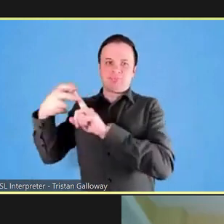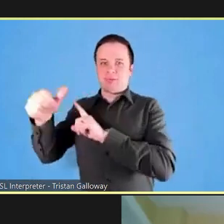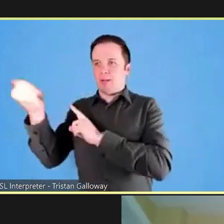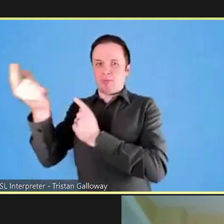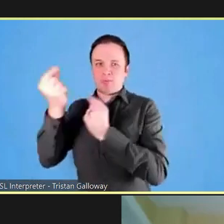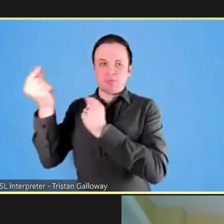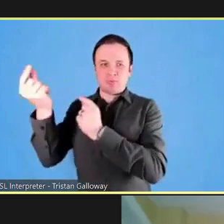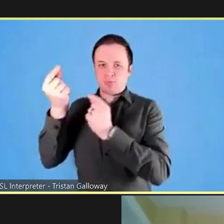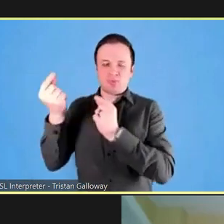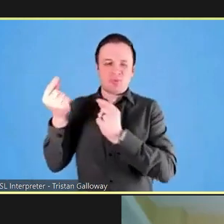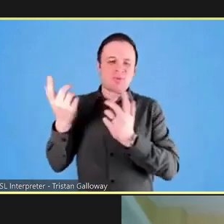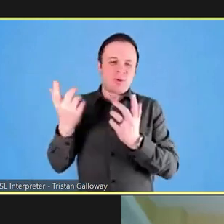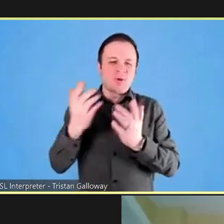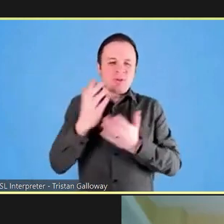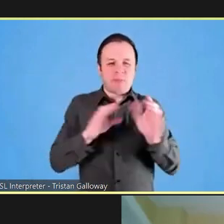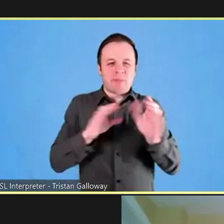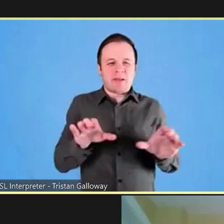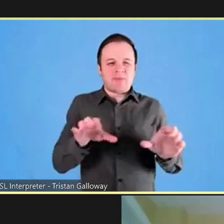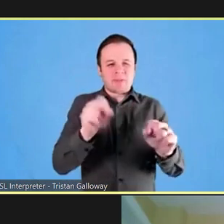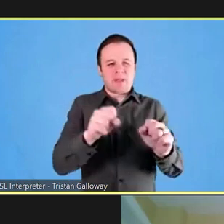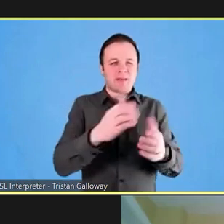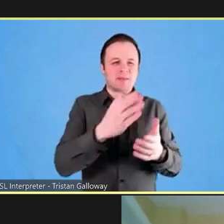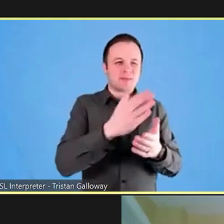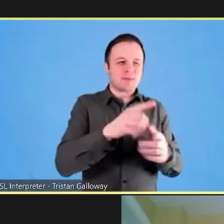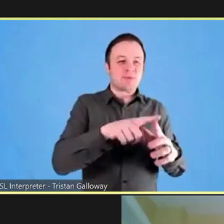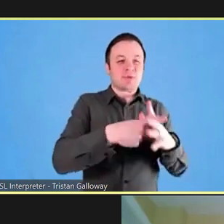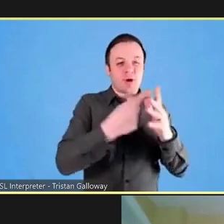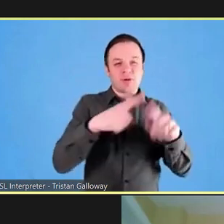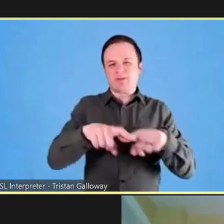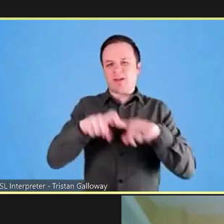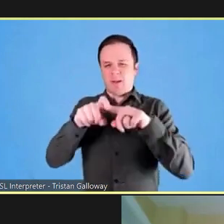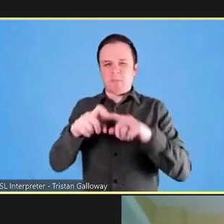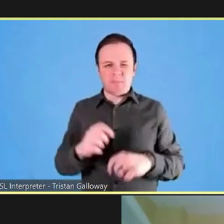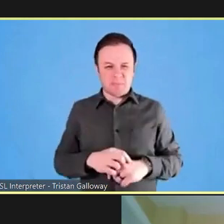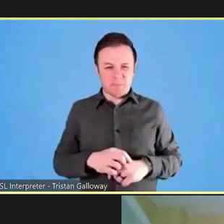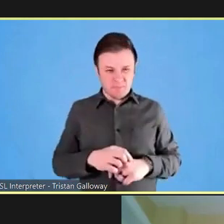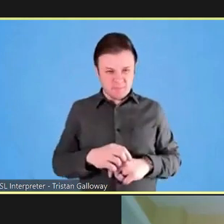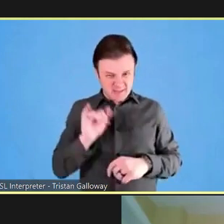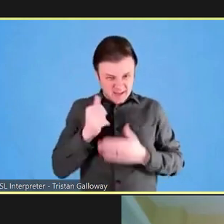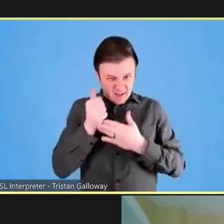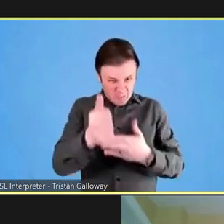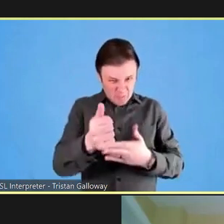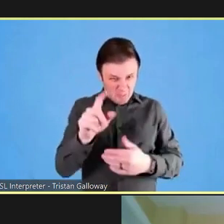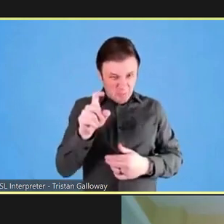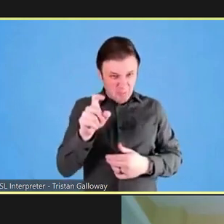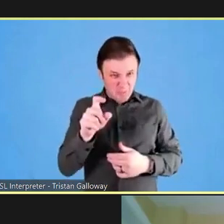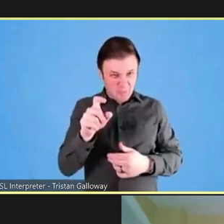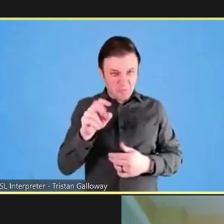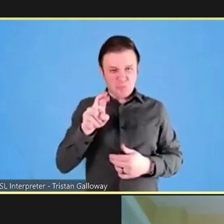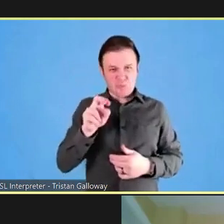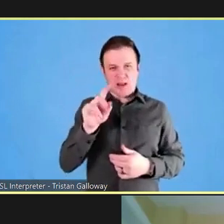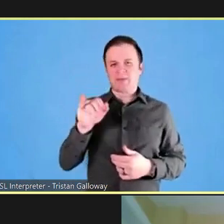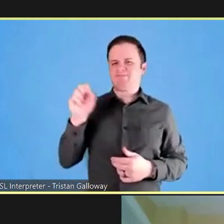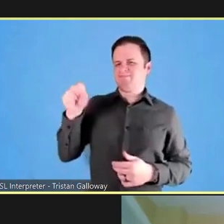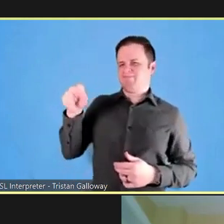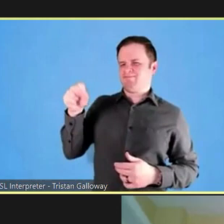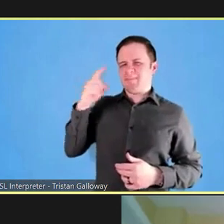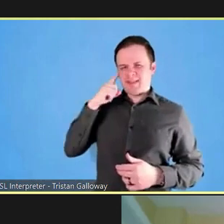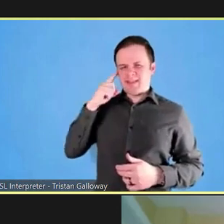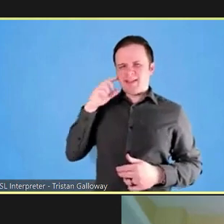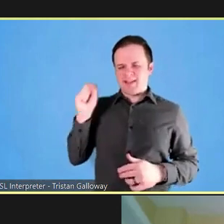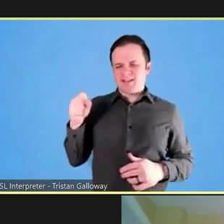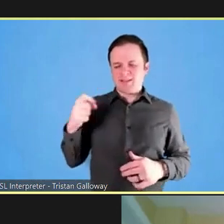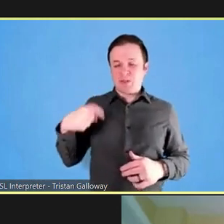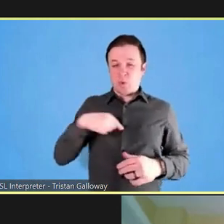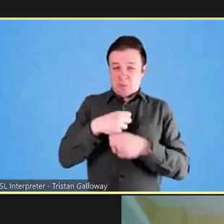those activities can start and stop. Randy, does that help at all? I think it does. And when we developed